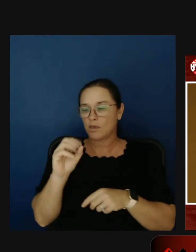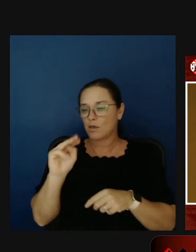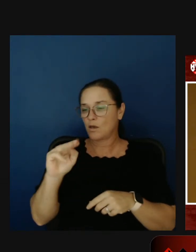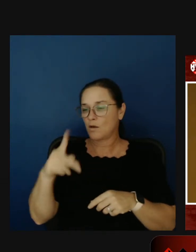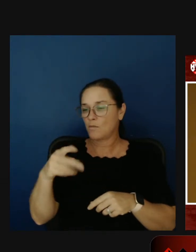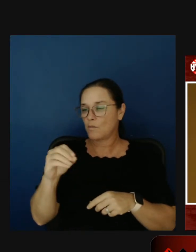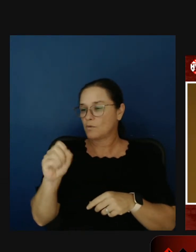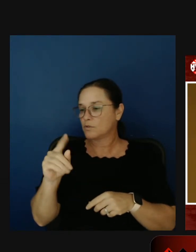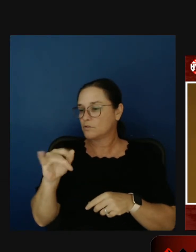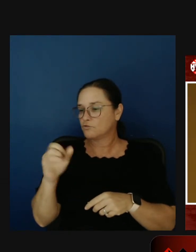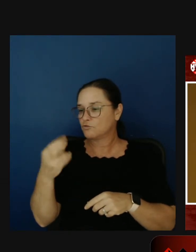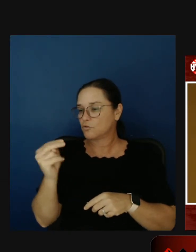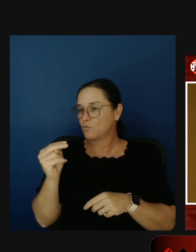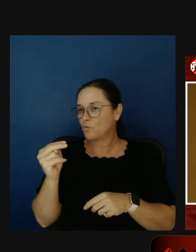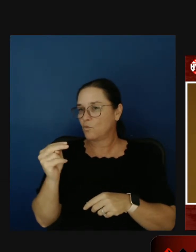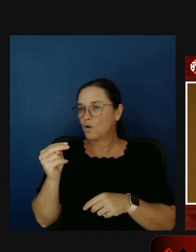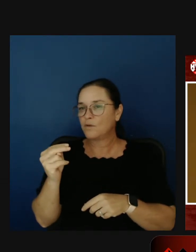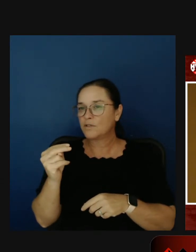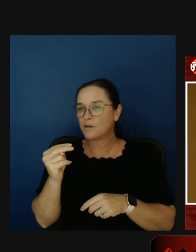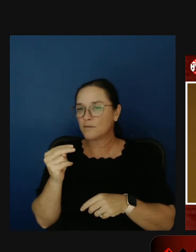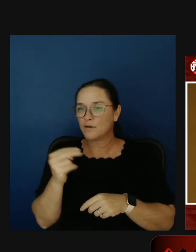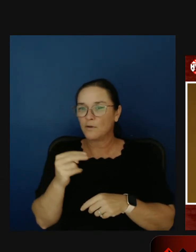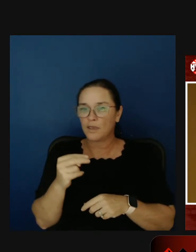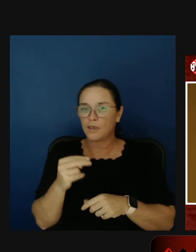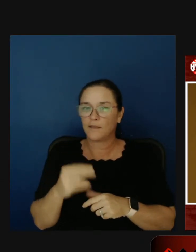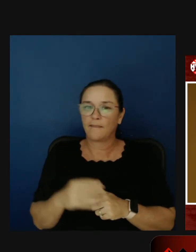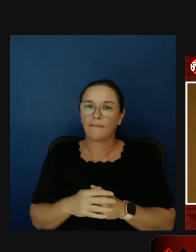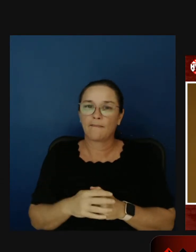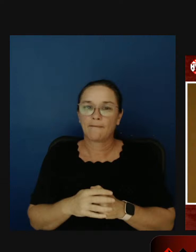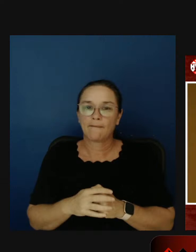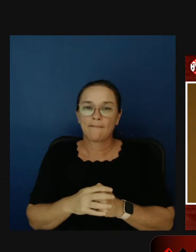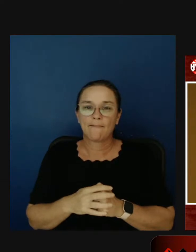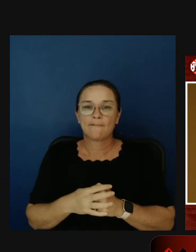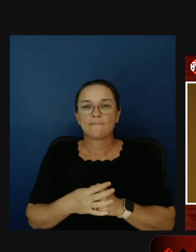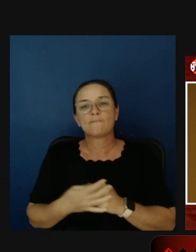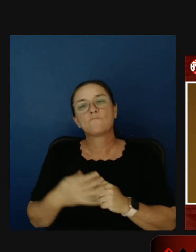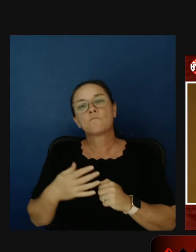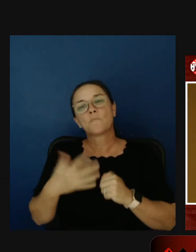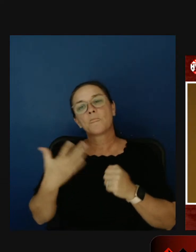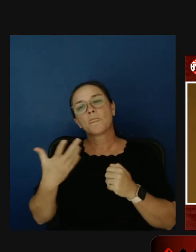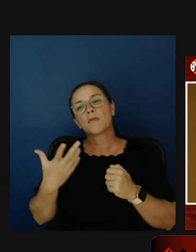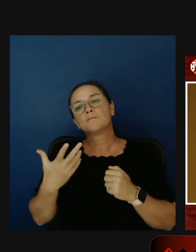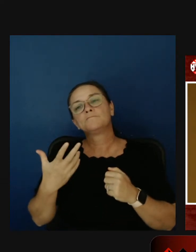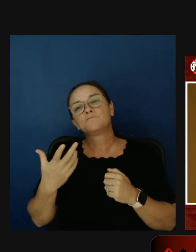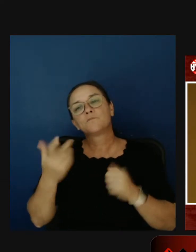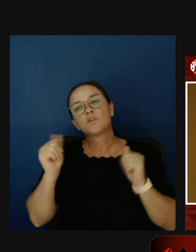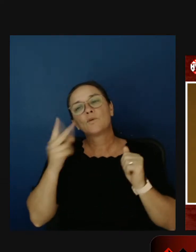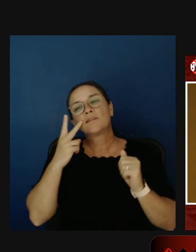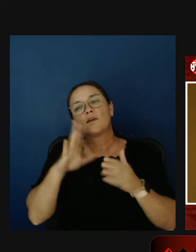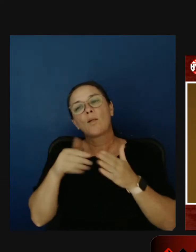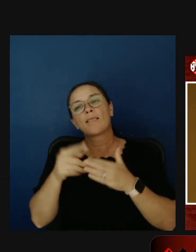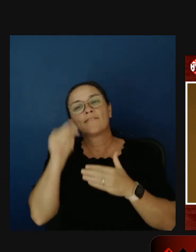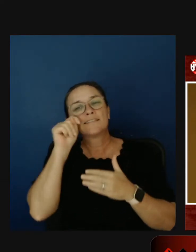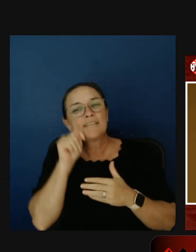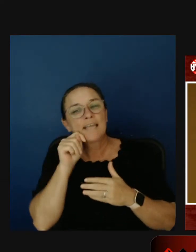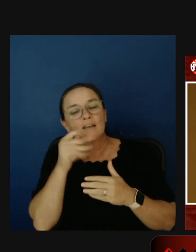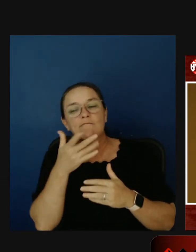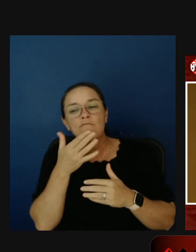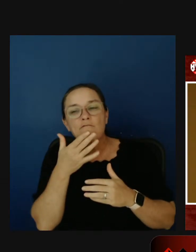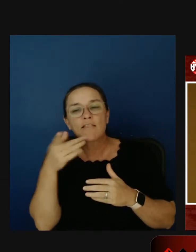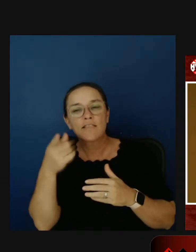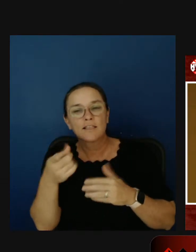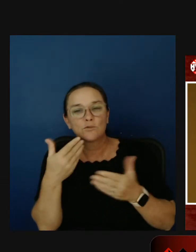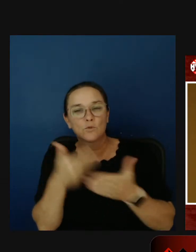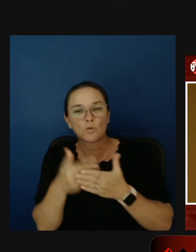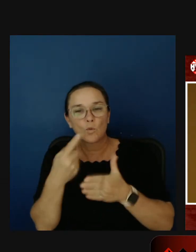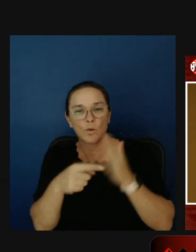know, is there something special about these eruptions? Well, you can see all these tan colors. These are very similar to what you get in